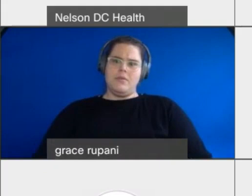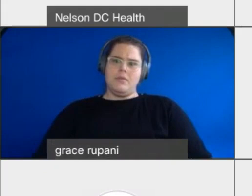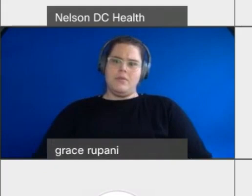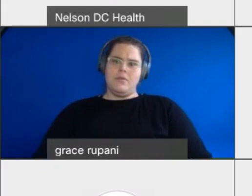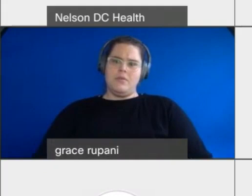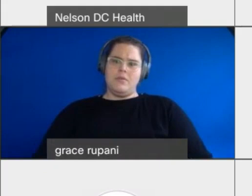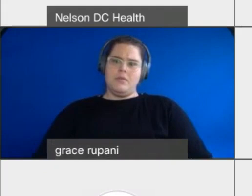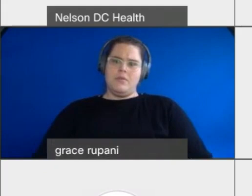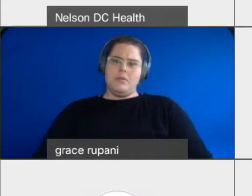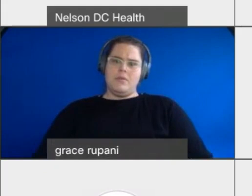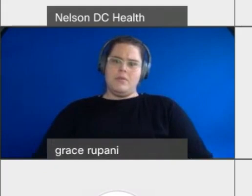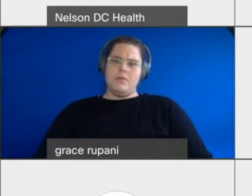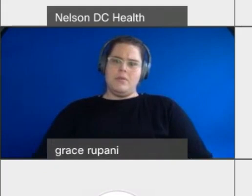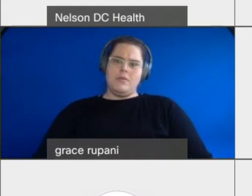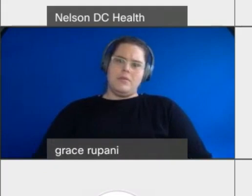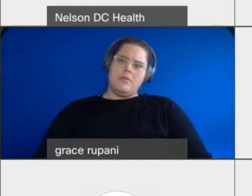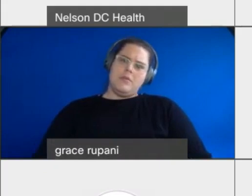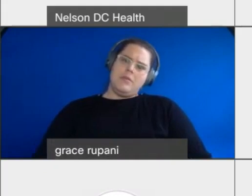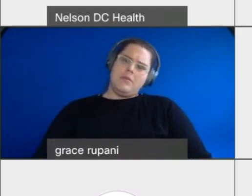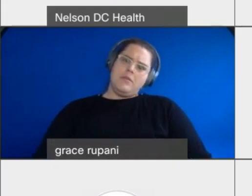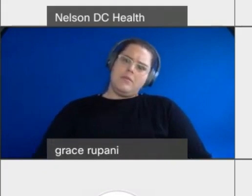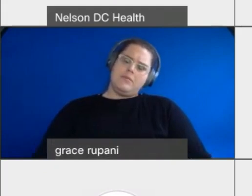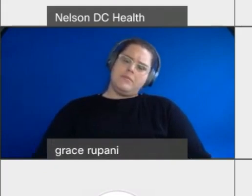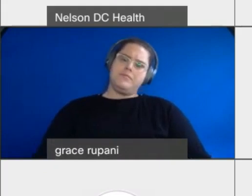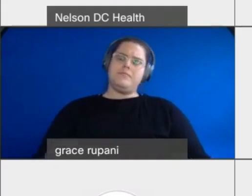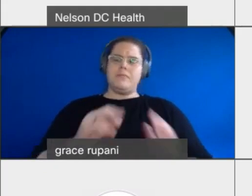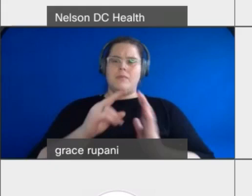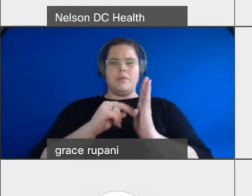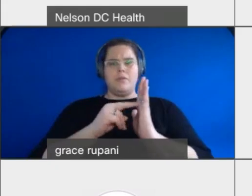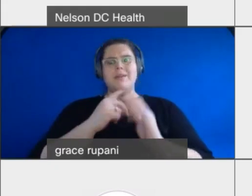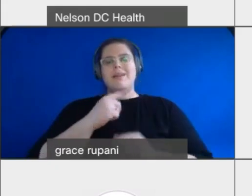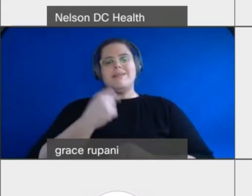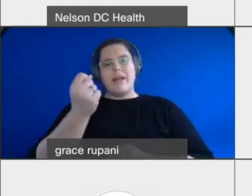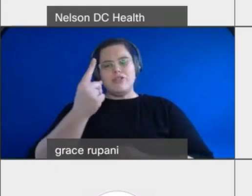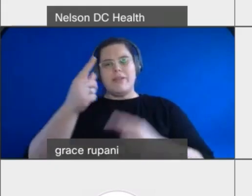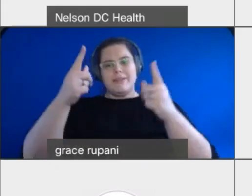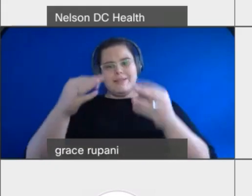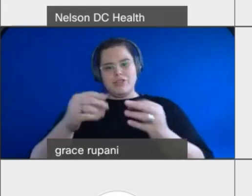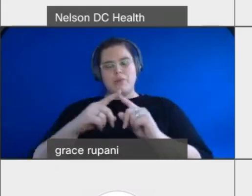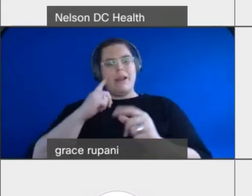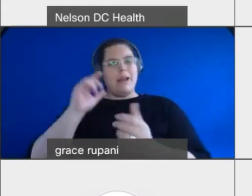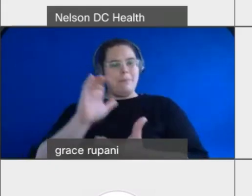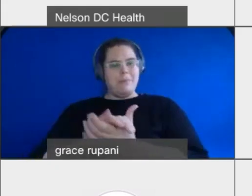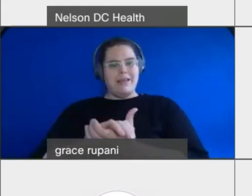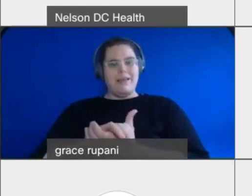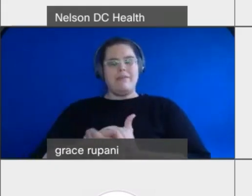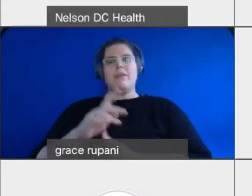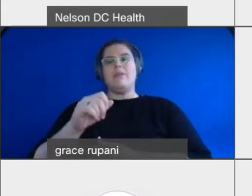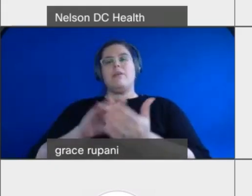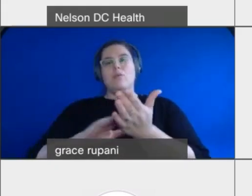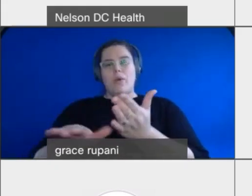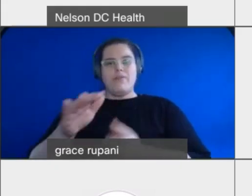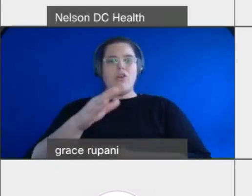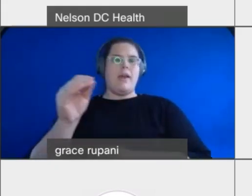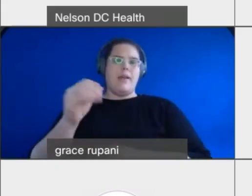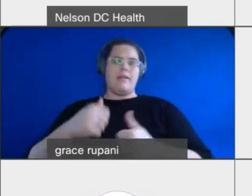I understand the decision, but I believe that supported living residents and others under the waiver are a small enough group that they could easily be put ahead